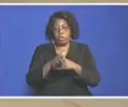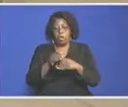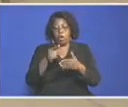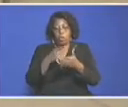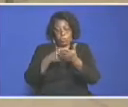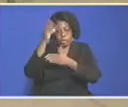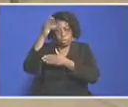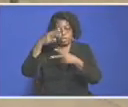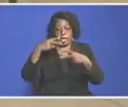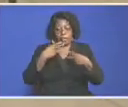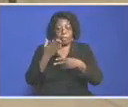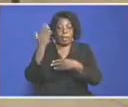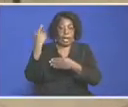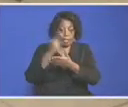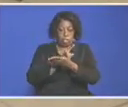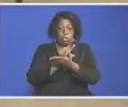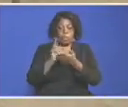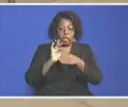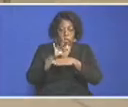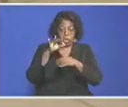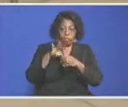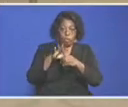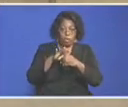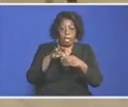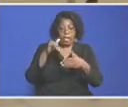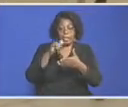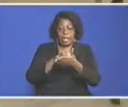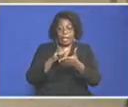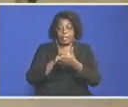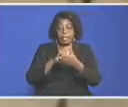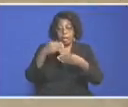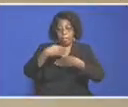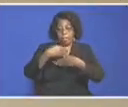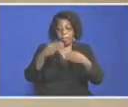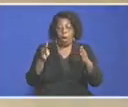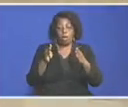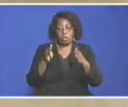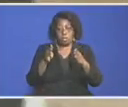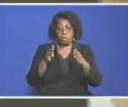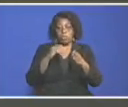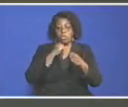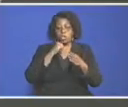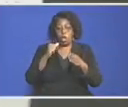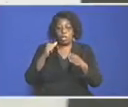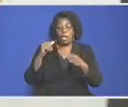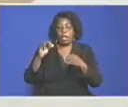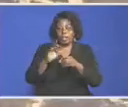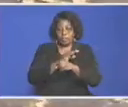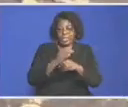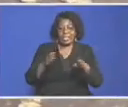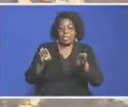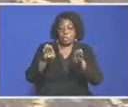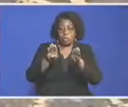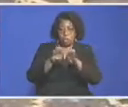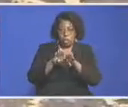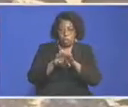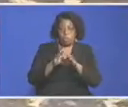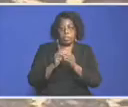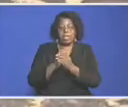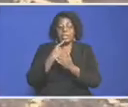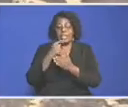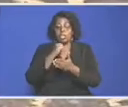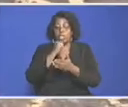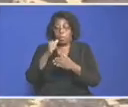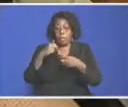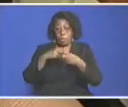last week amid reports that some ballot boxes were not properly sealed before leaving polling stations. He insists it will not be a problem on